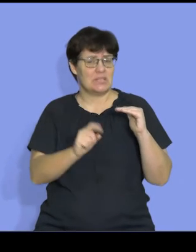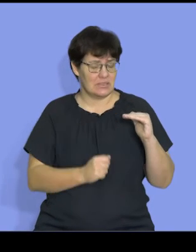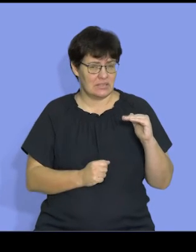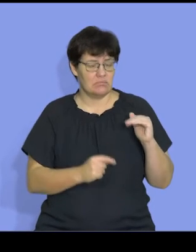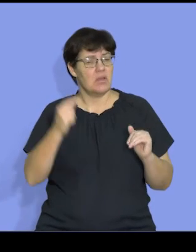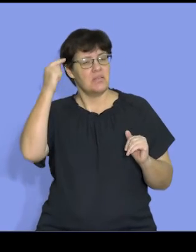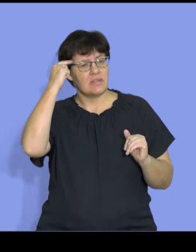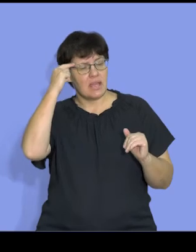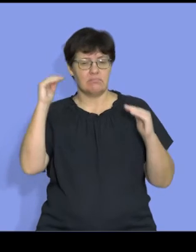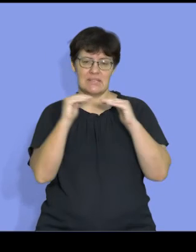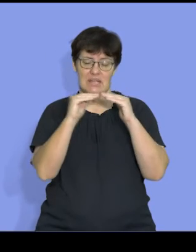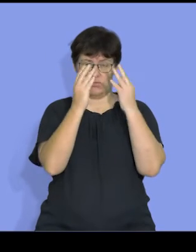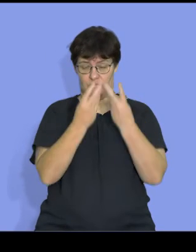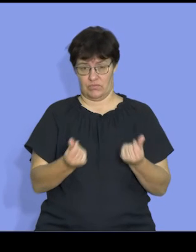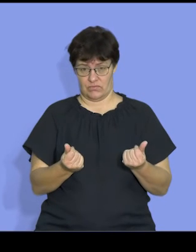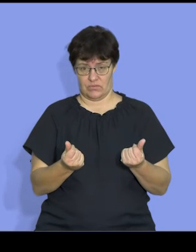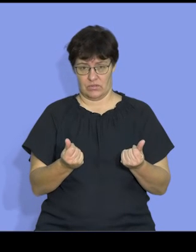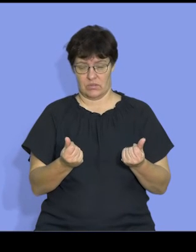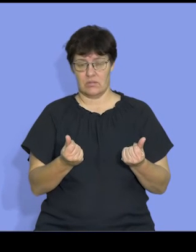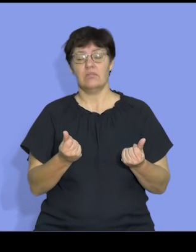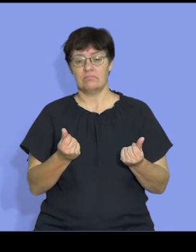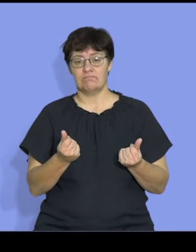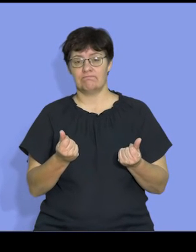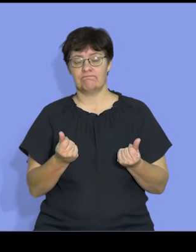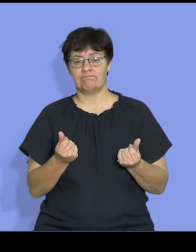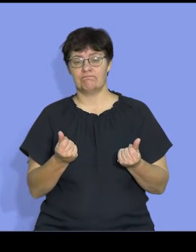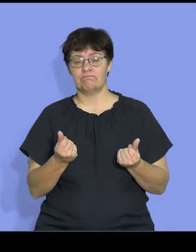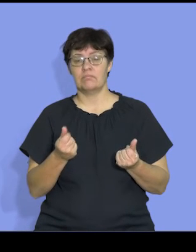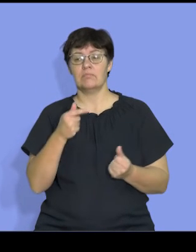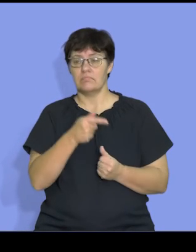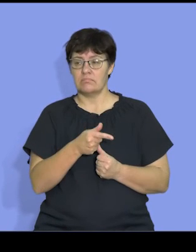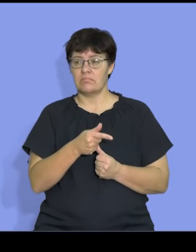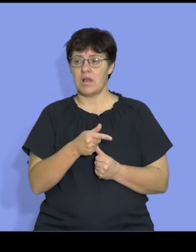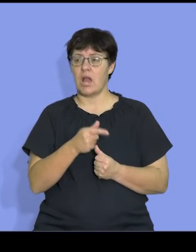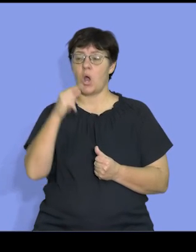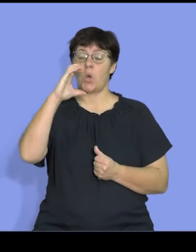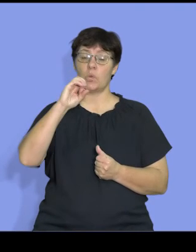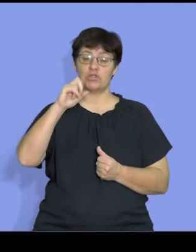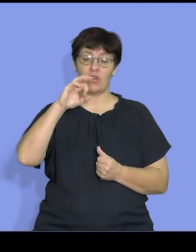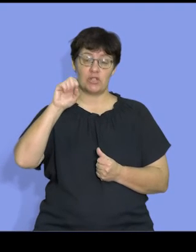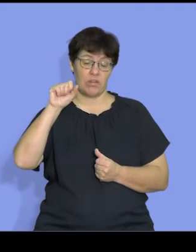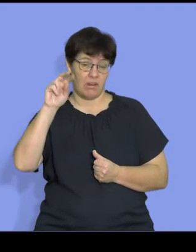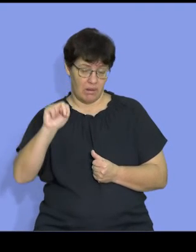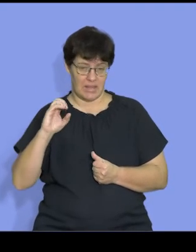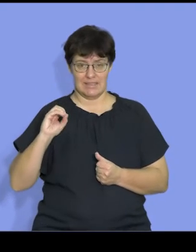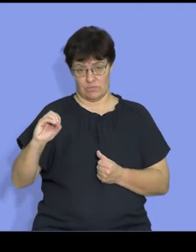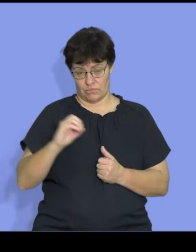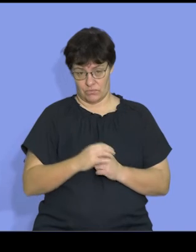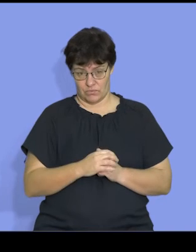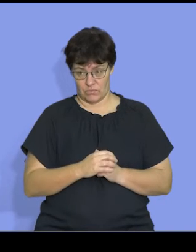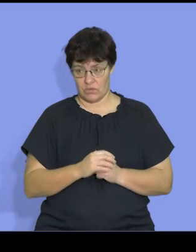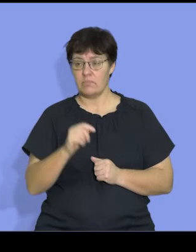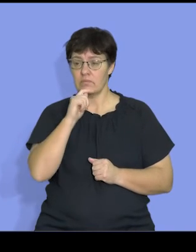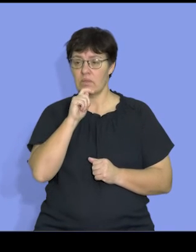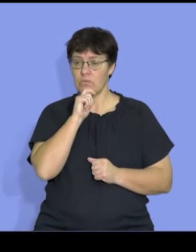a standard solution whose concentration is actually known, okay? And it can be used to standardize the concentration